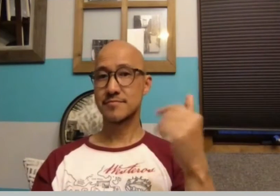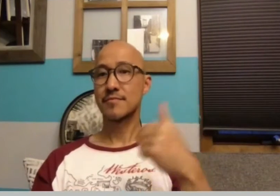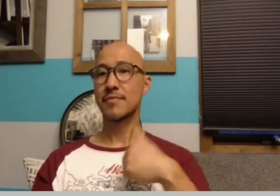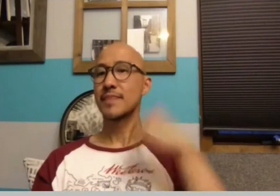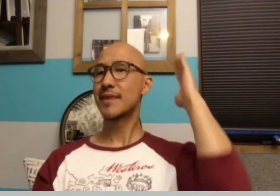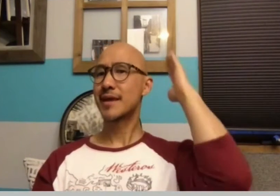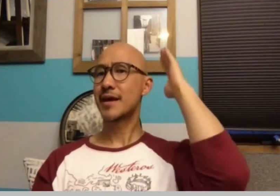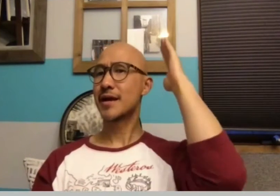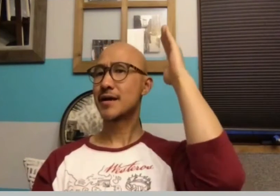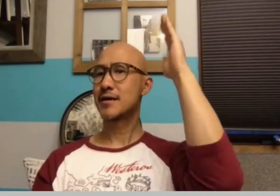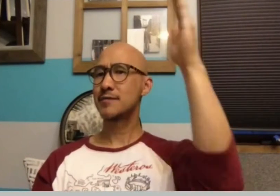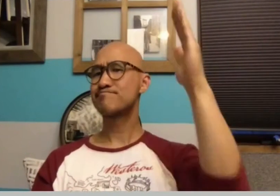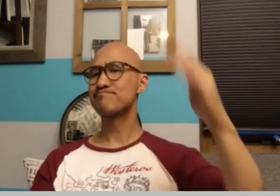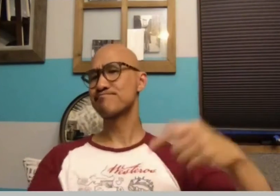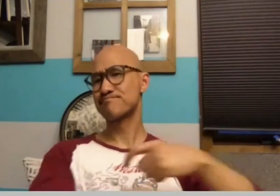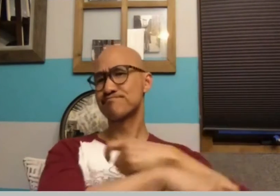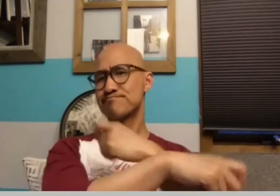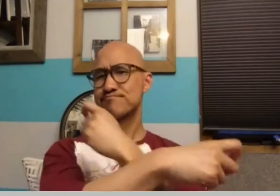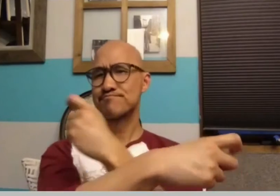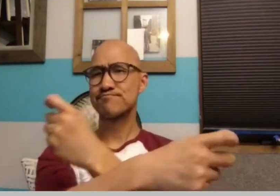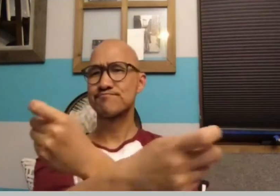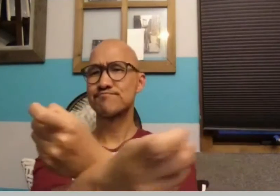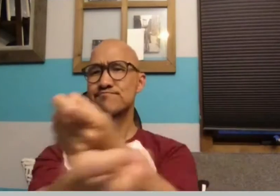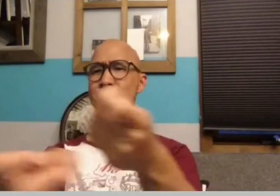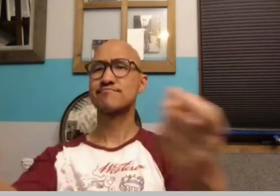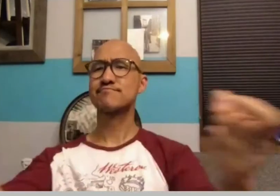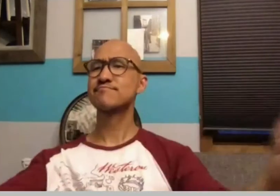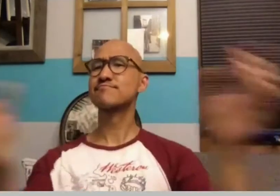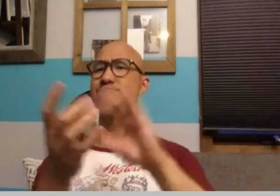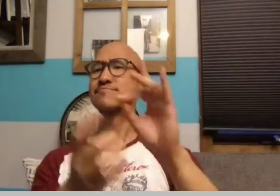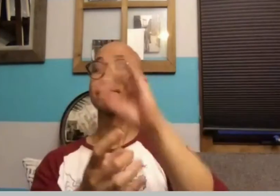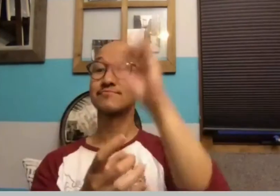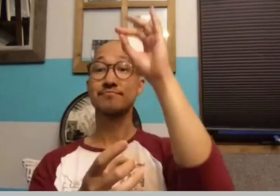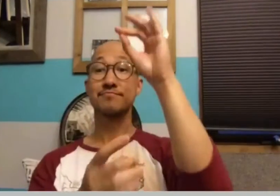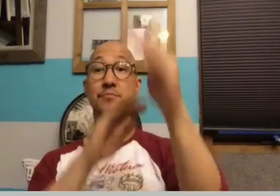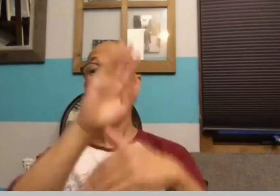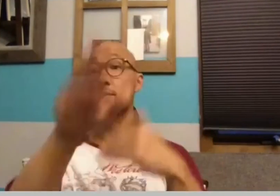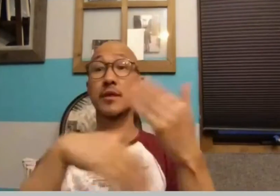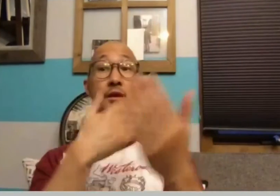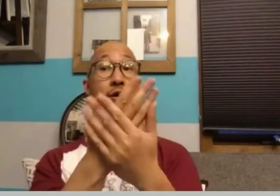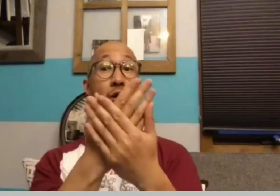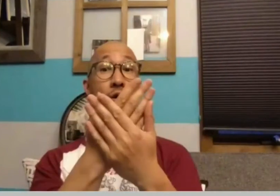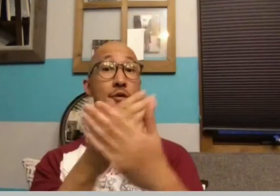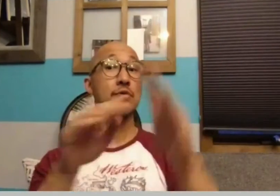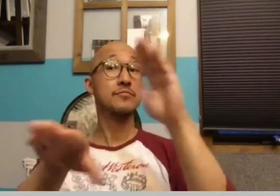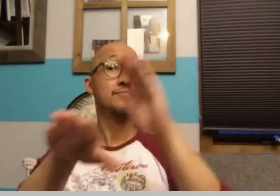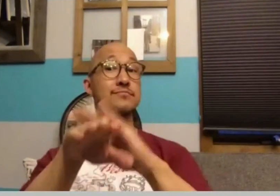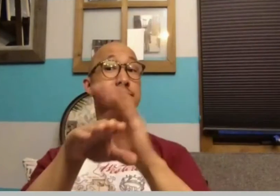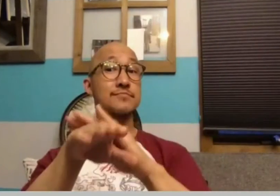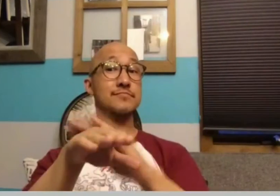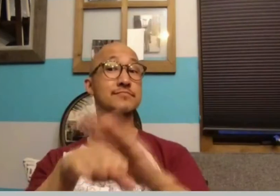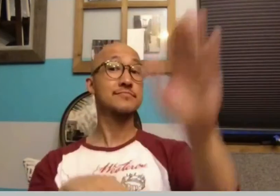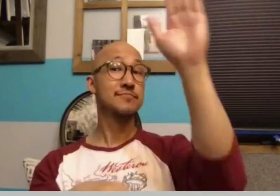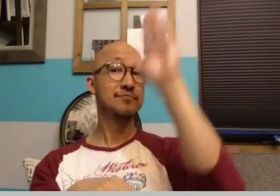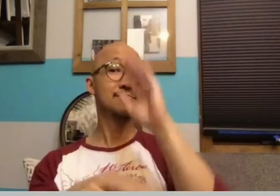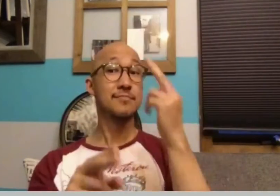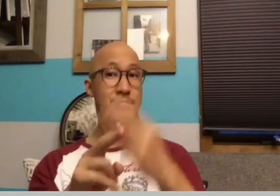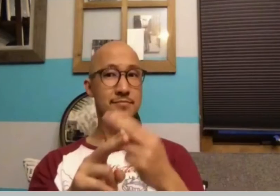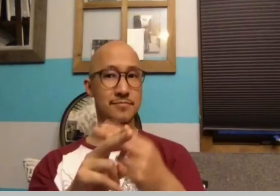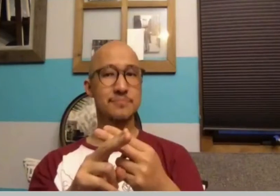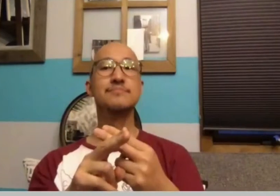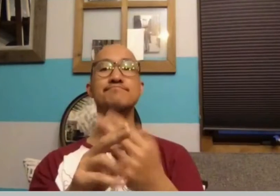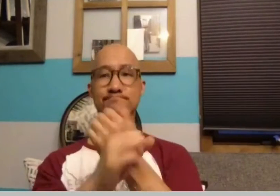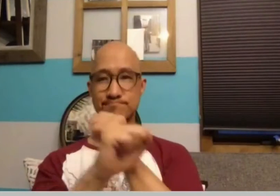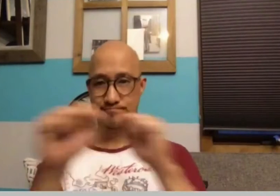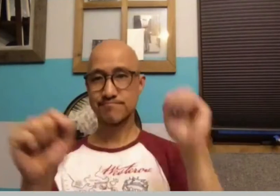on all people, and everyone who calls in the name of the Lord will be saved. Zephaniah chapter 2 verse